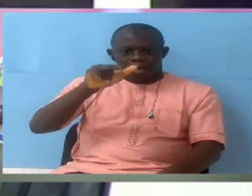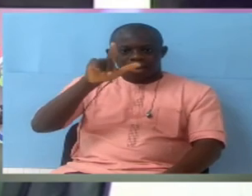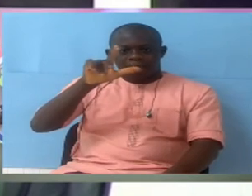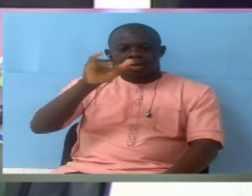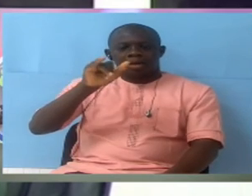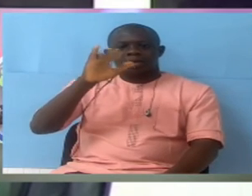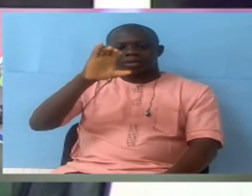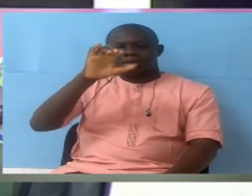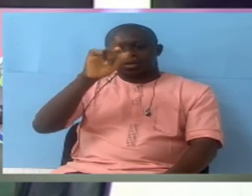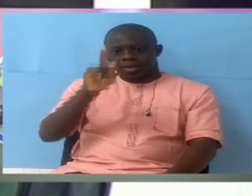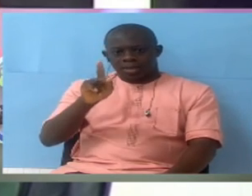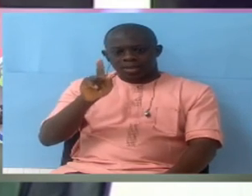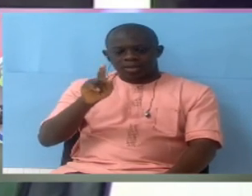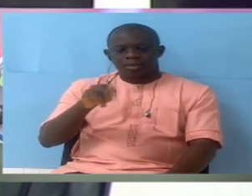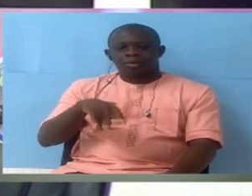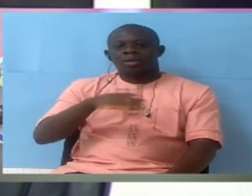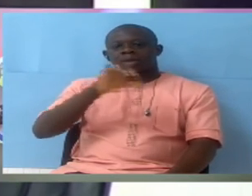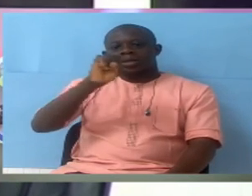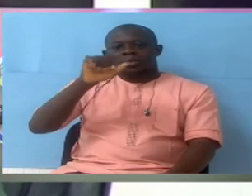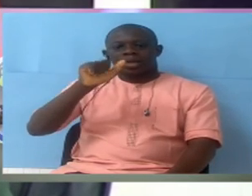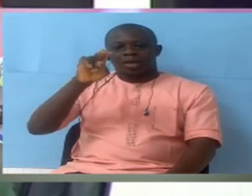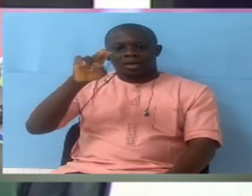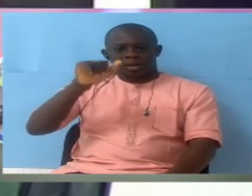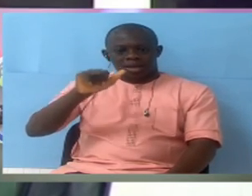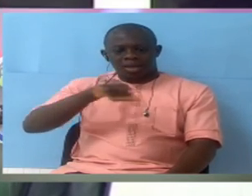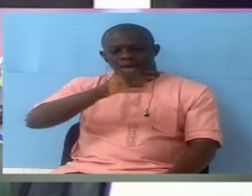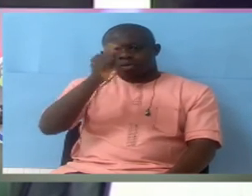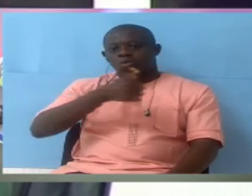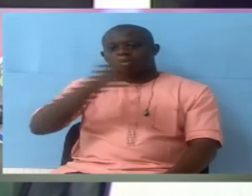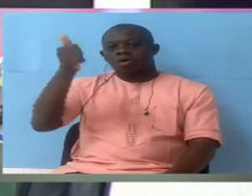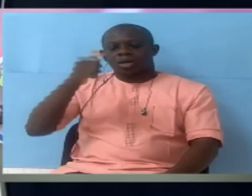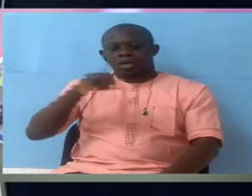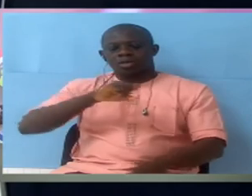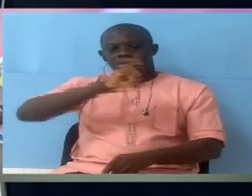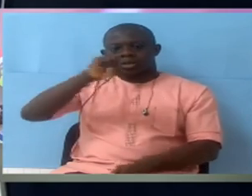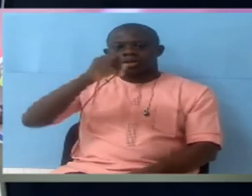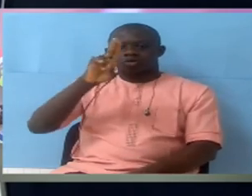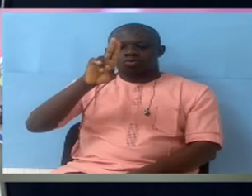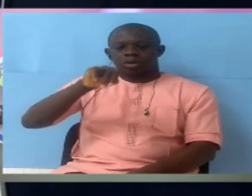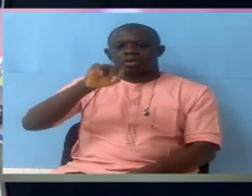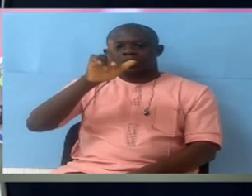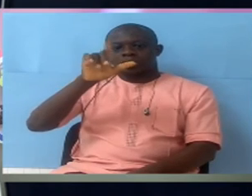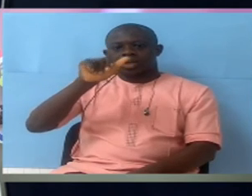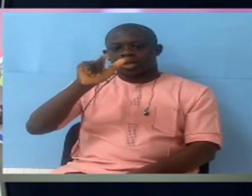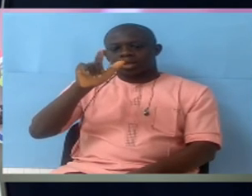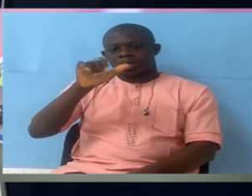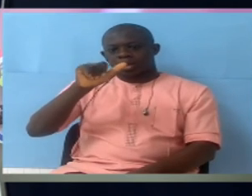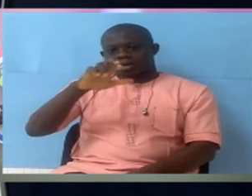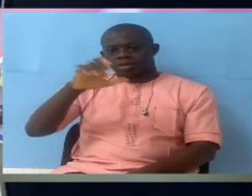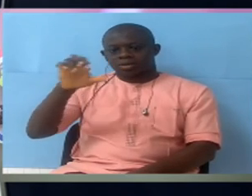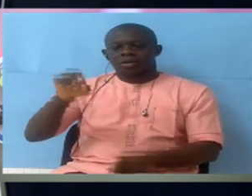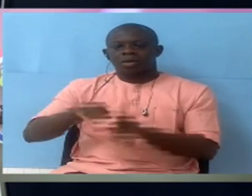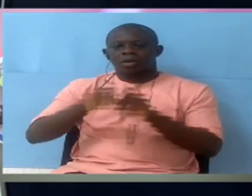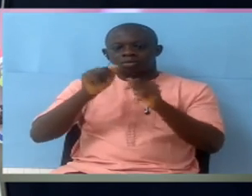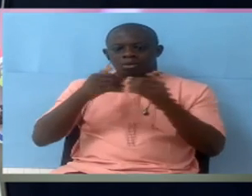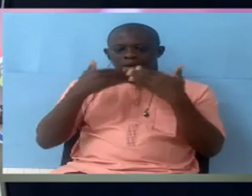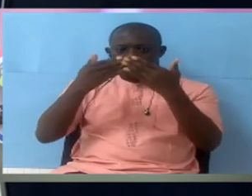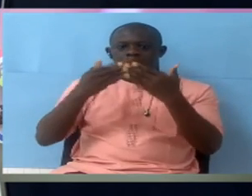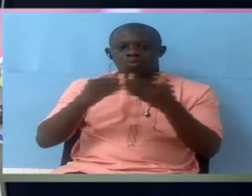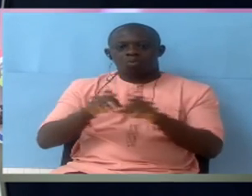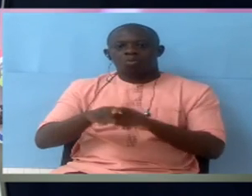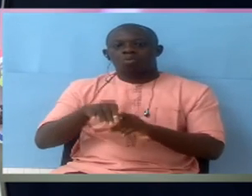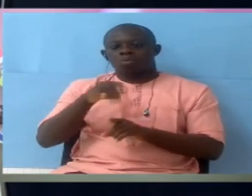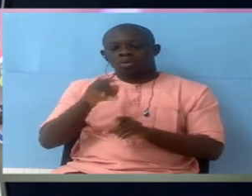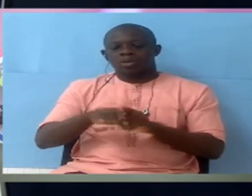Malik Jata Sana Manjang. And the other junglers. Agyenen junglersi. Take us into detail one by one, what happened and what did they